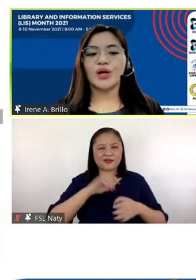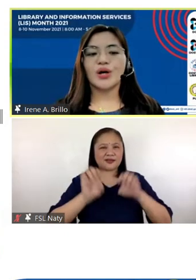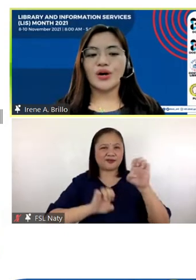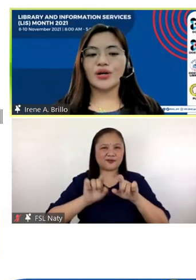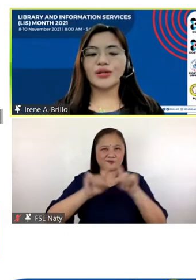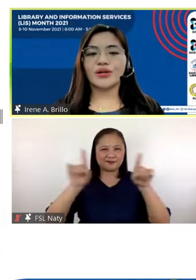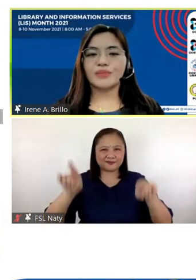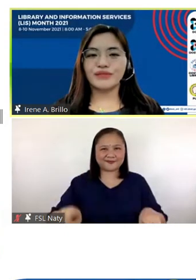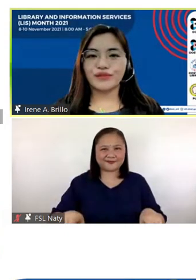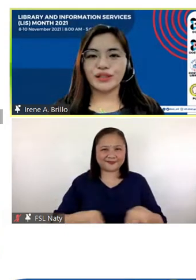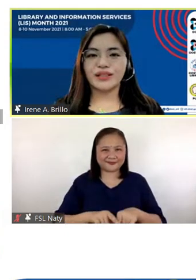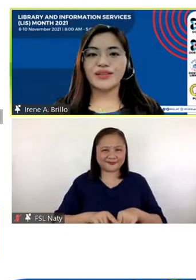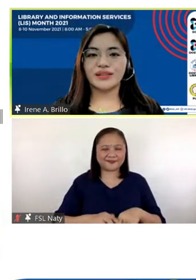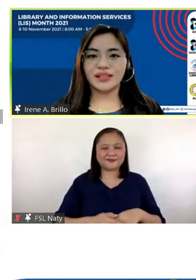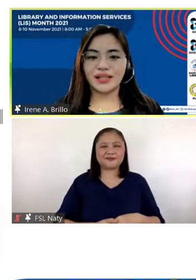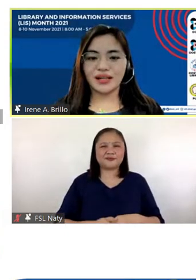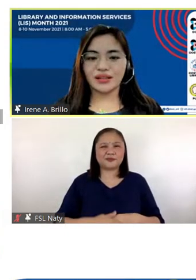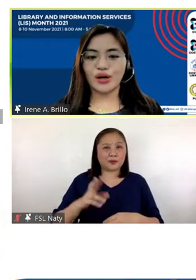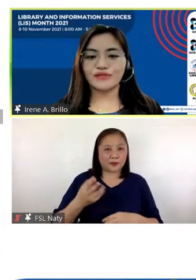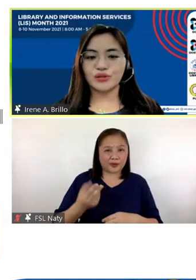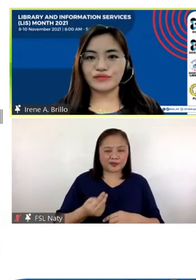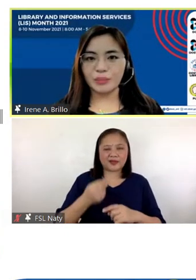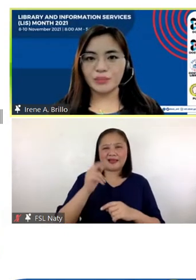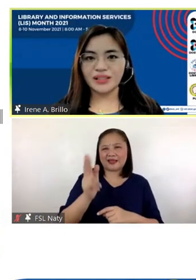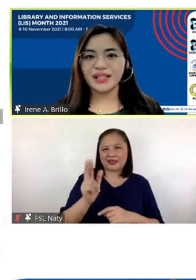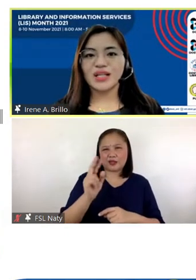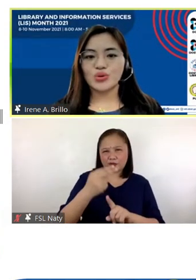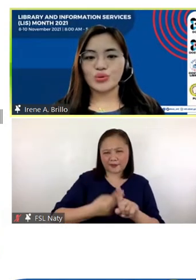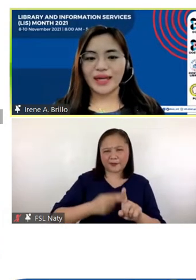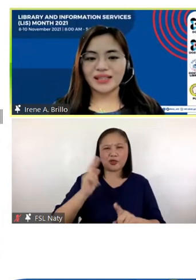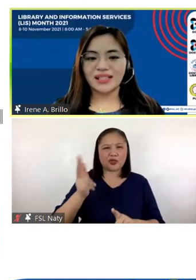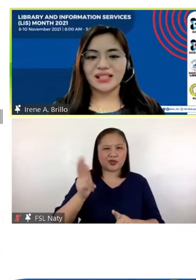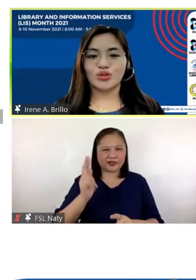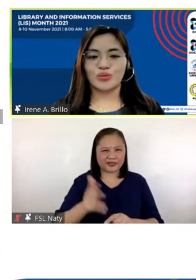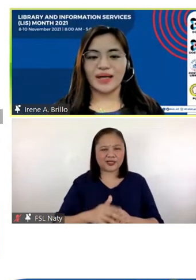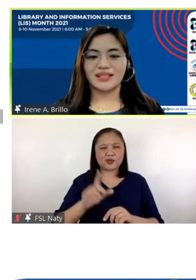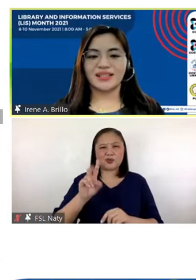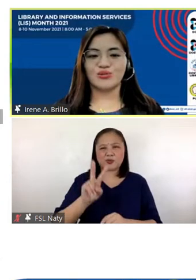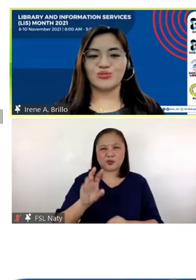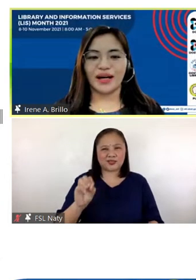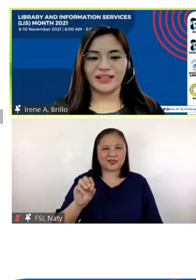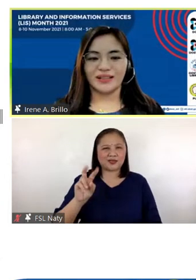form on or before the 30th of November